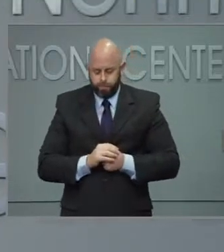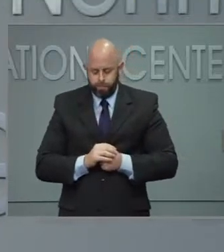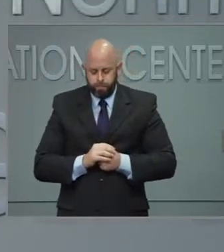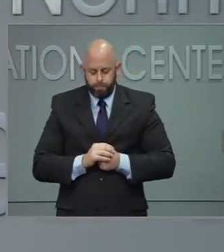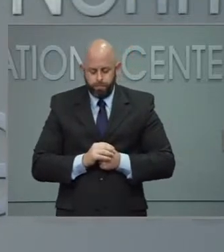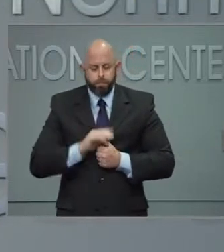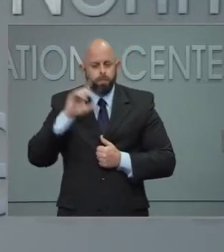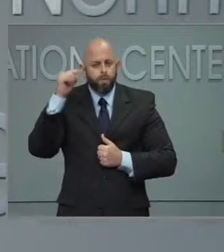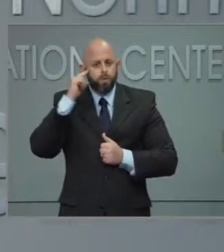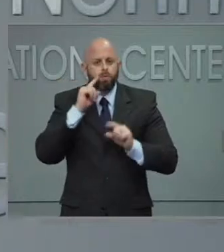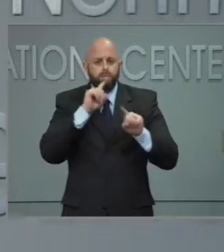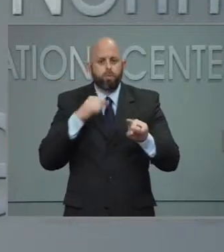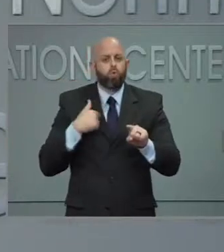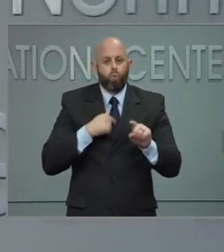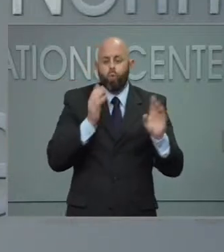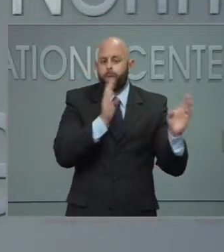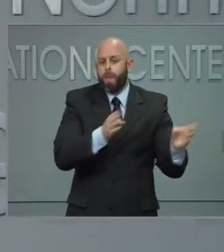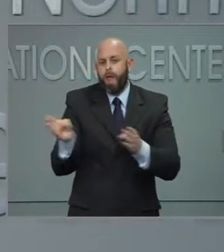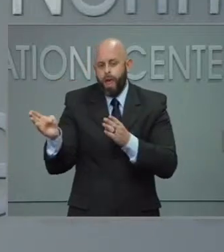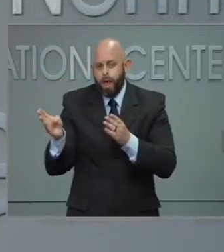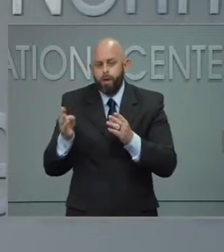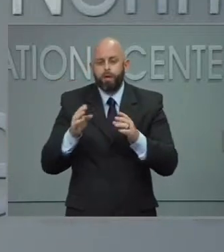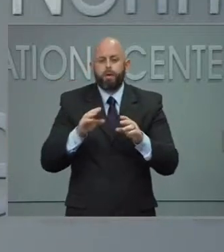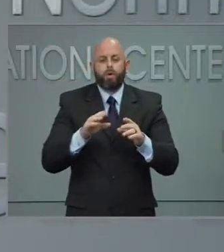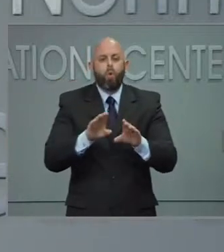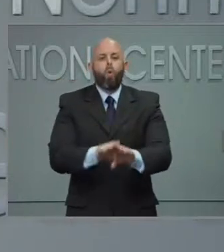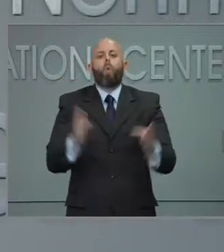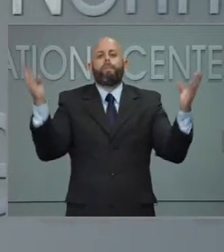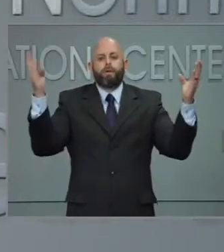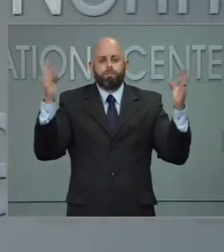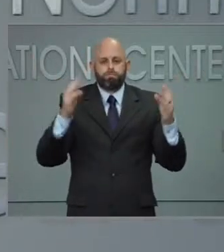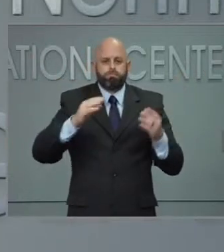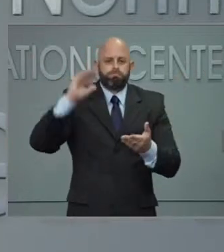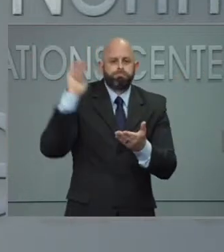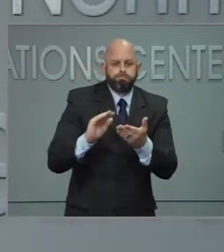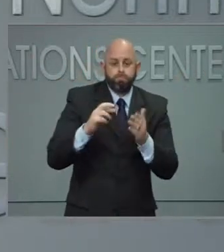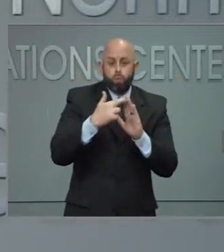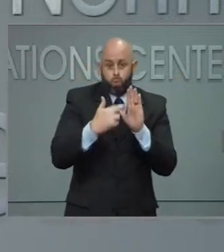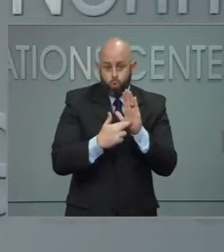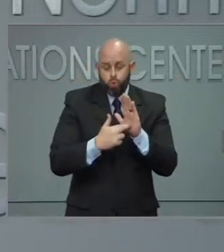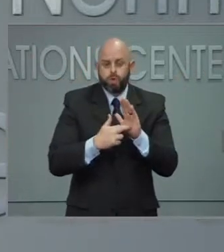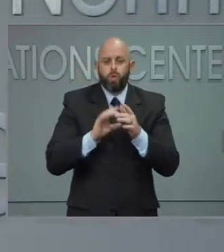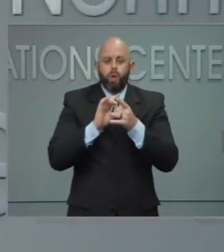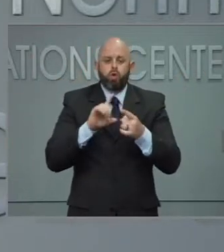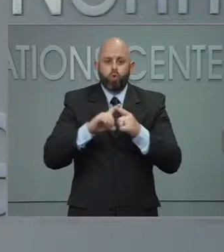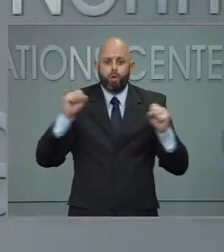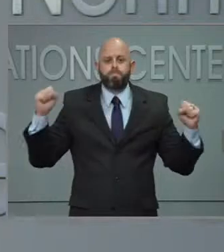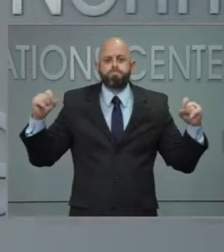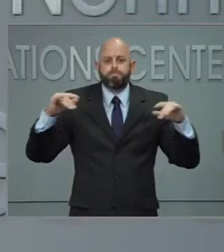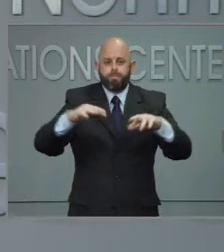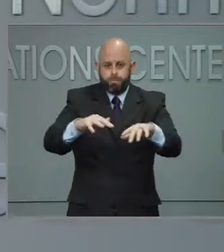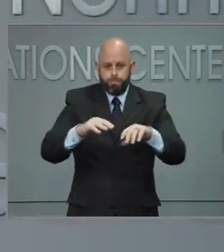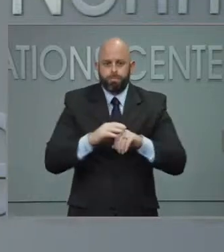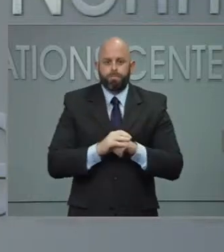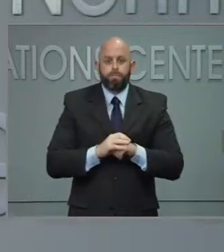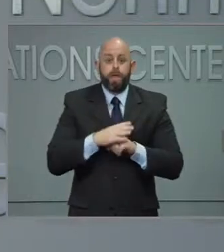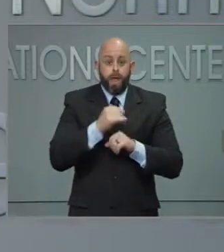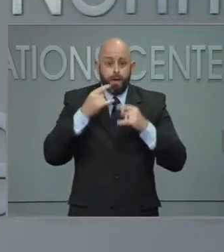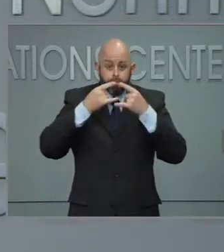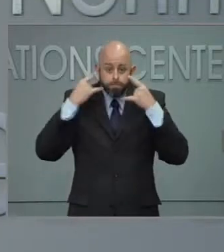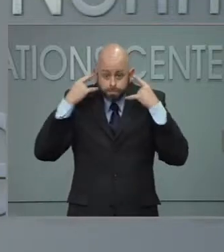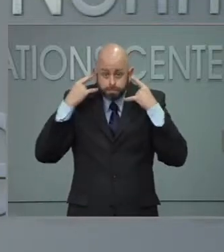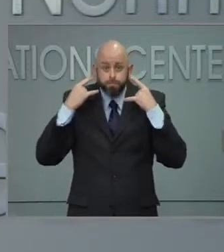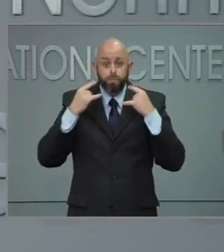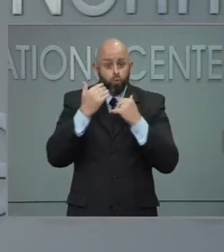lift capacity, mass gathering, and social distancing restrictions under the order on June the